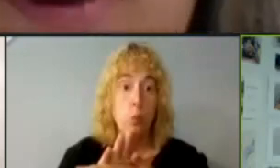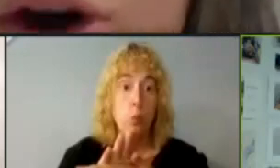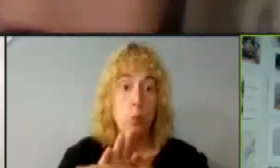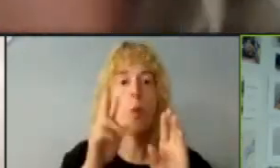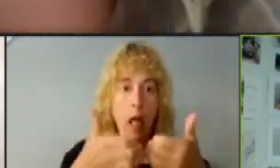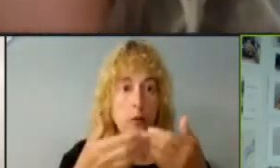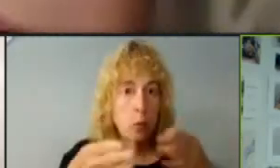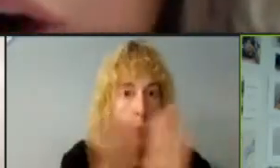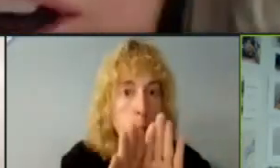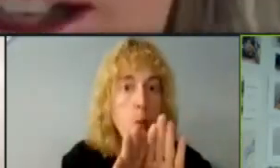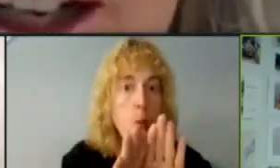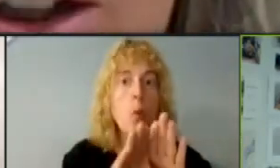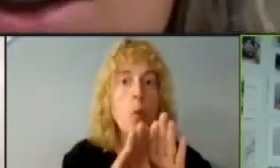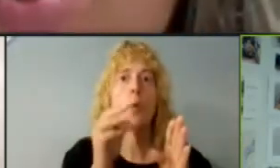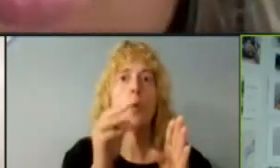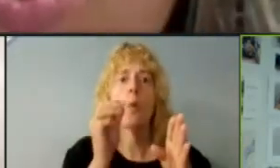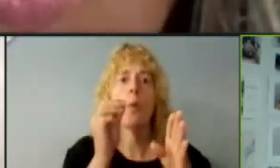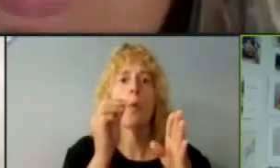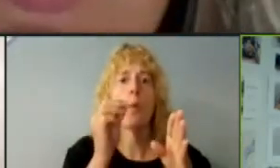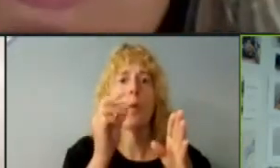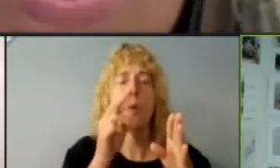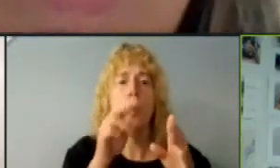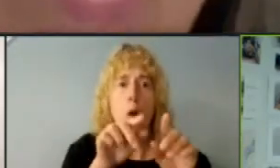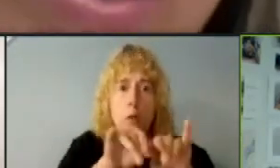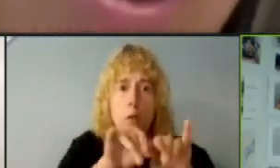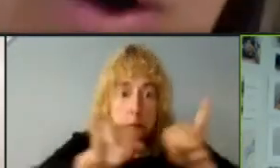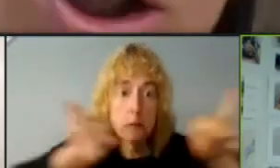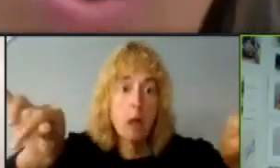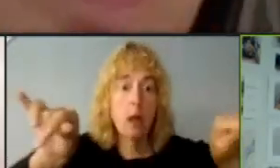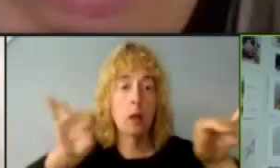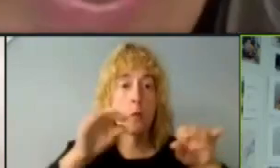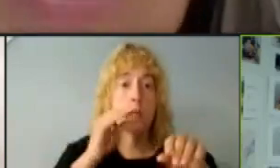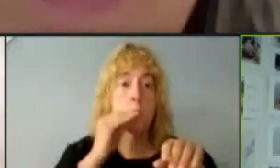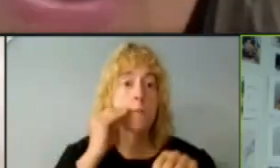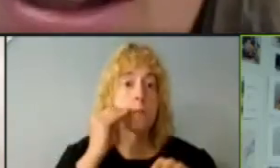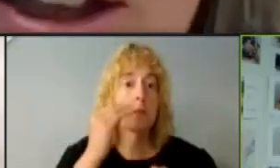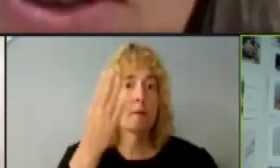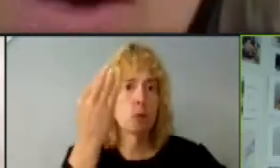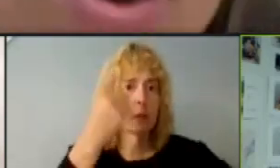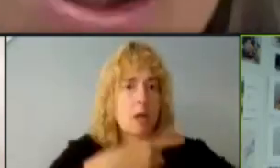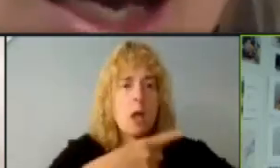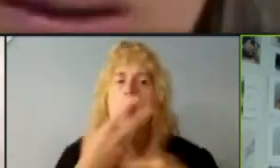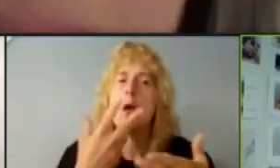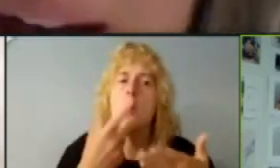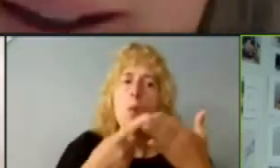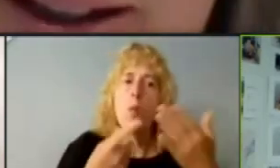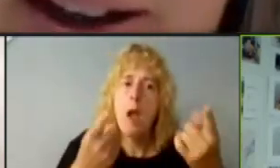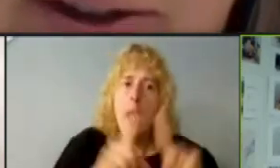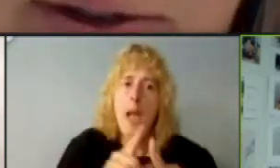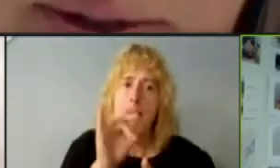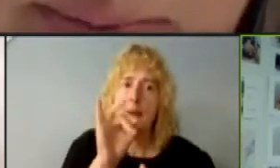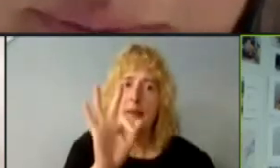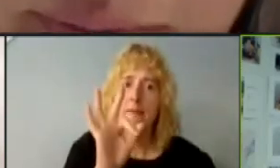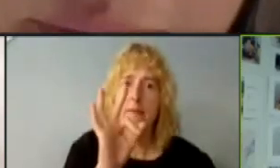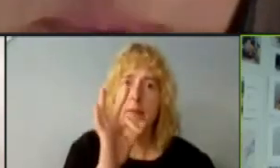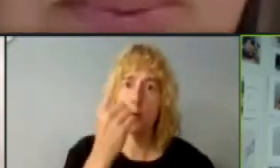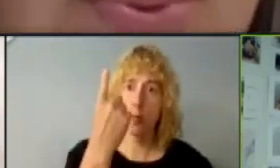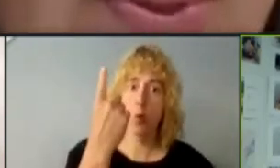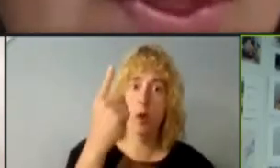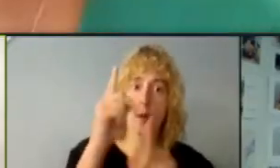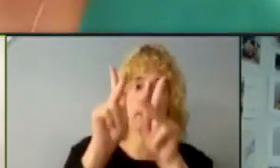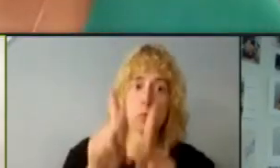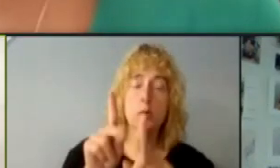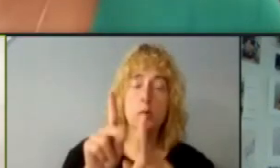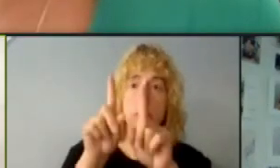then do a 14-day quarantine? So really the question is, what happens if someone tests positive?